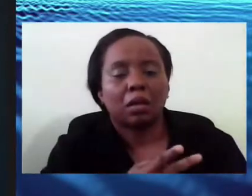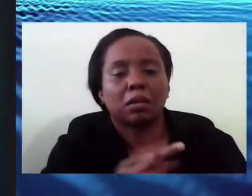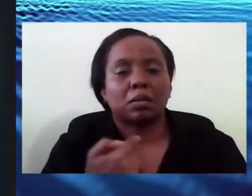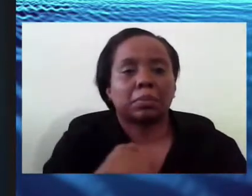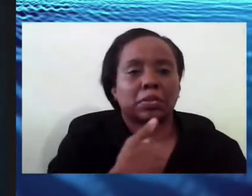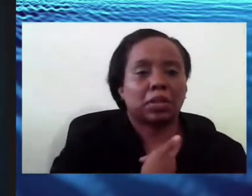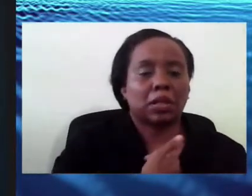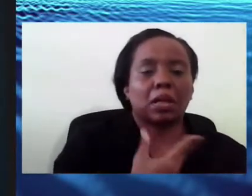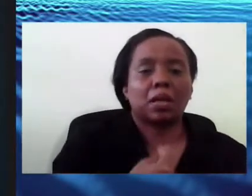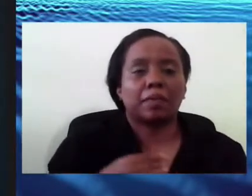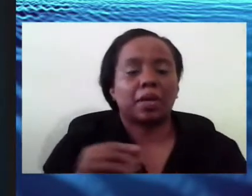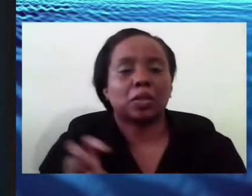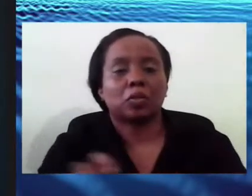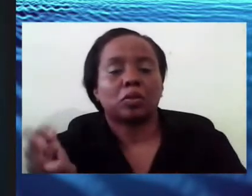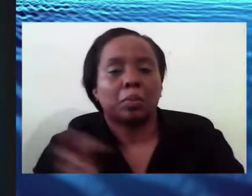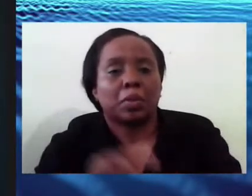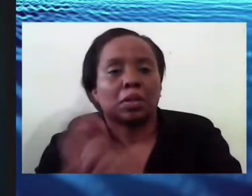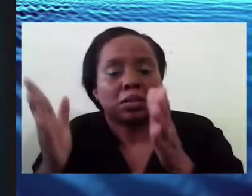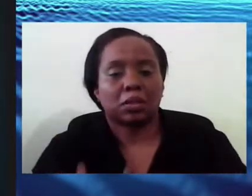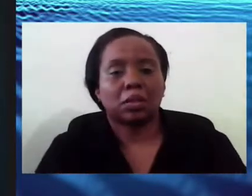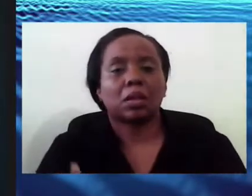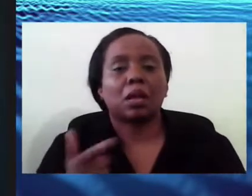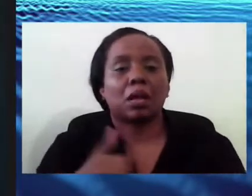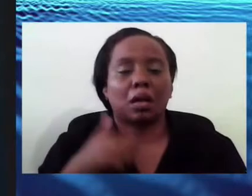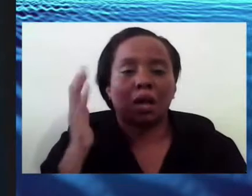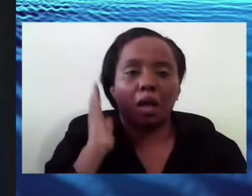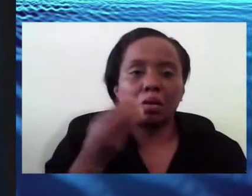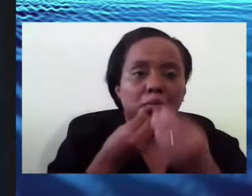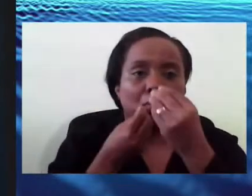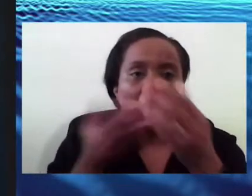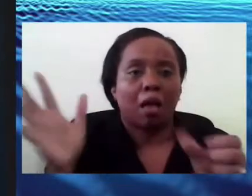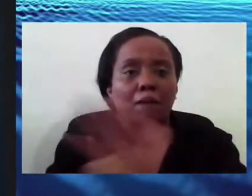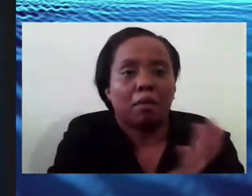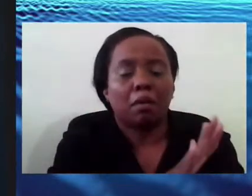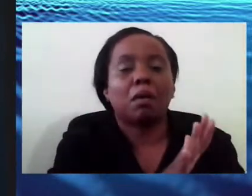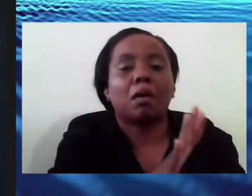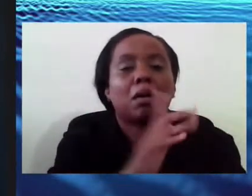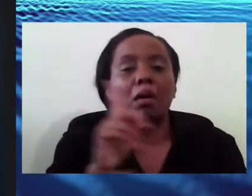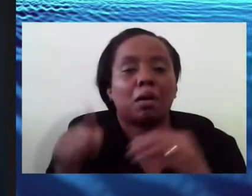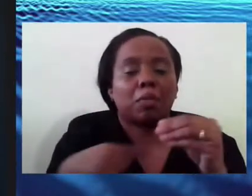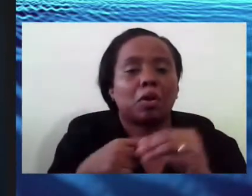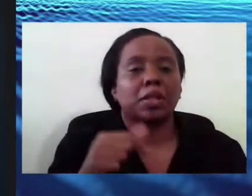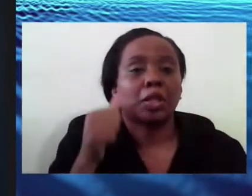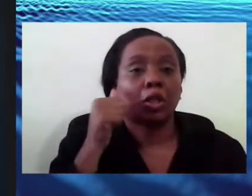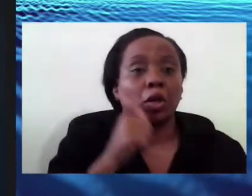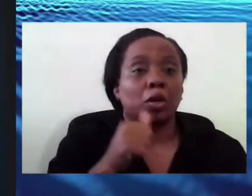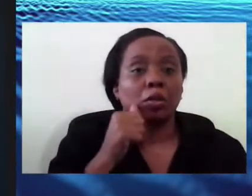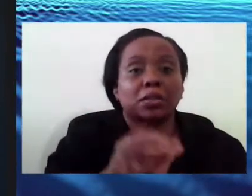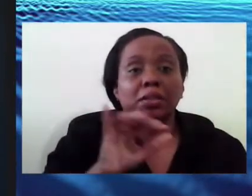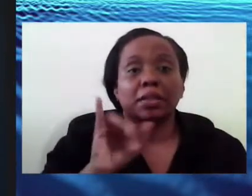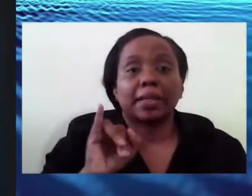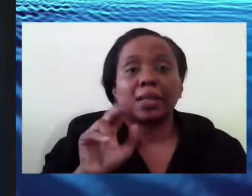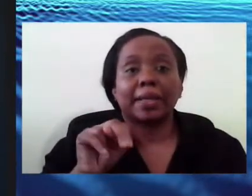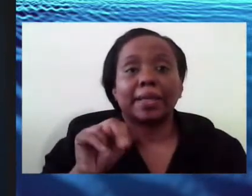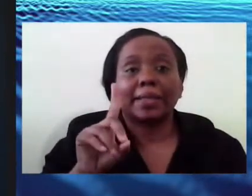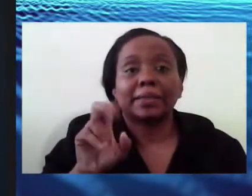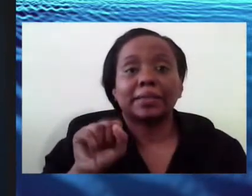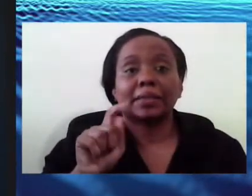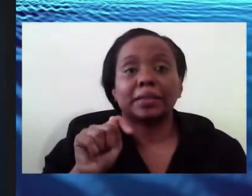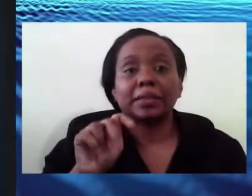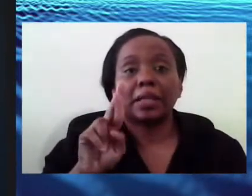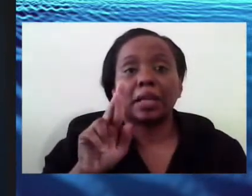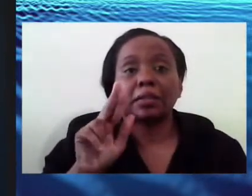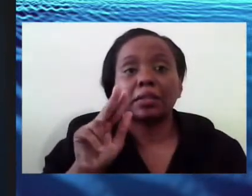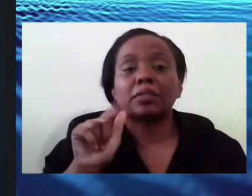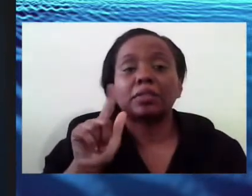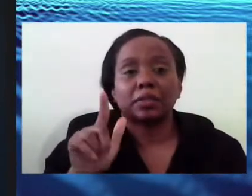myself. I undertake to update you fully in respect of what is going on with GIS. I would like